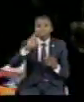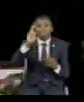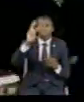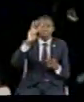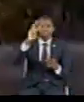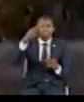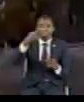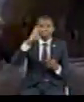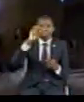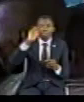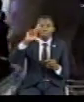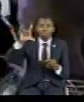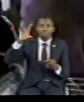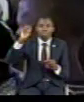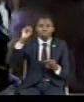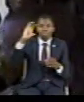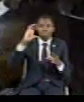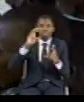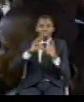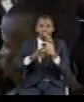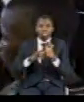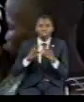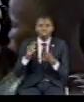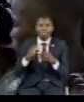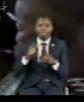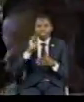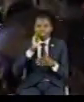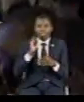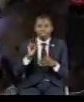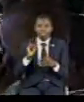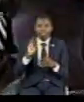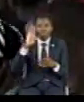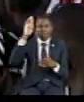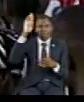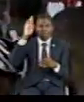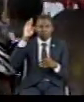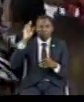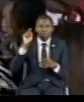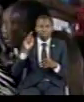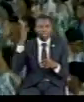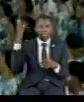Power! Power! Power is on.